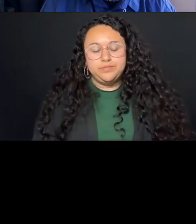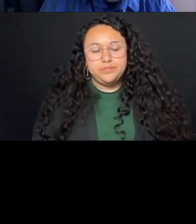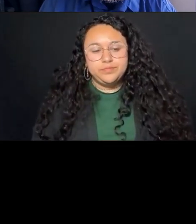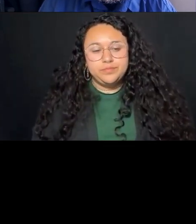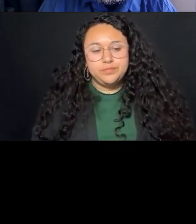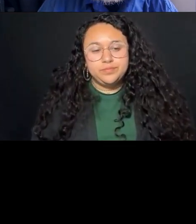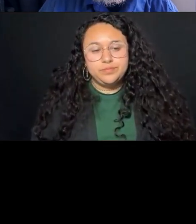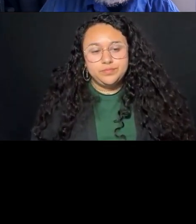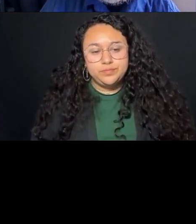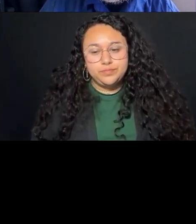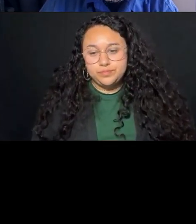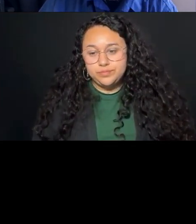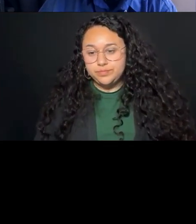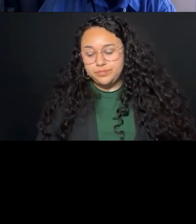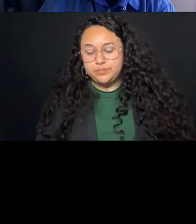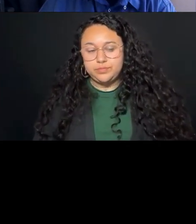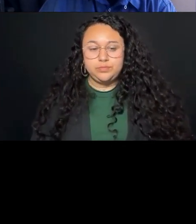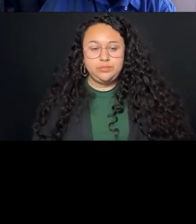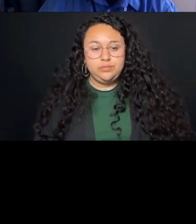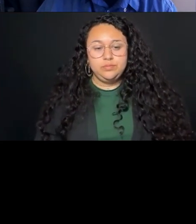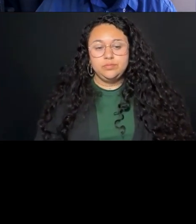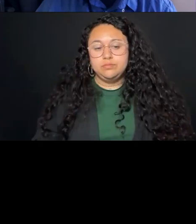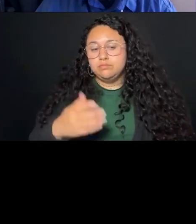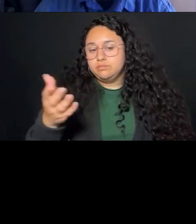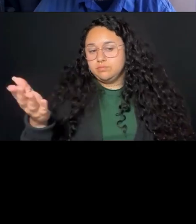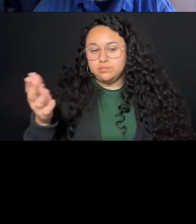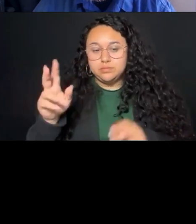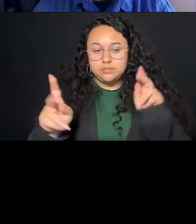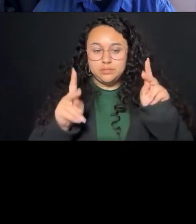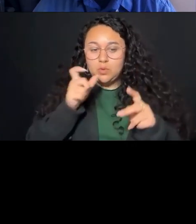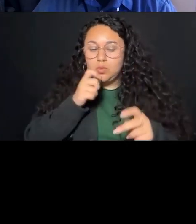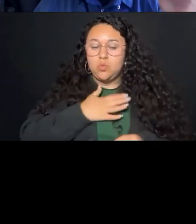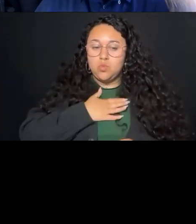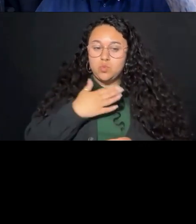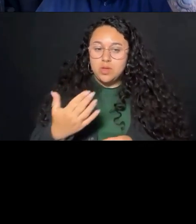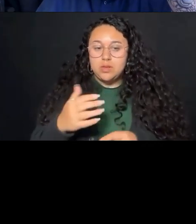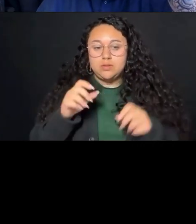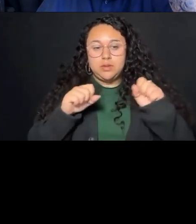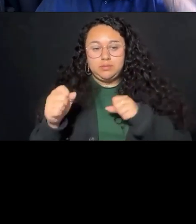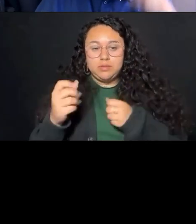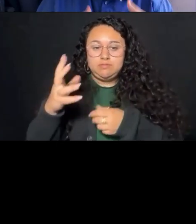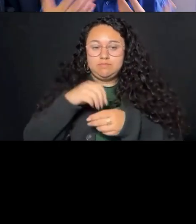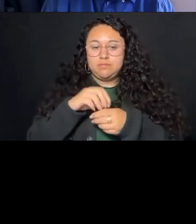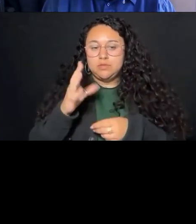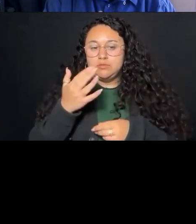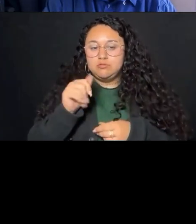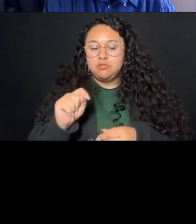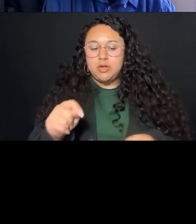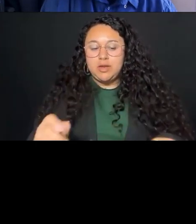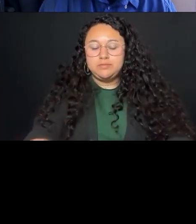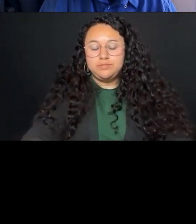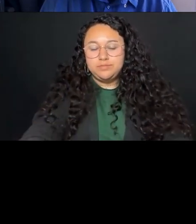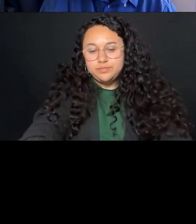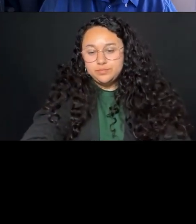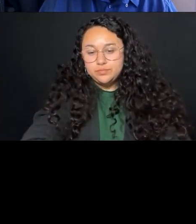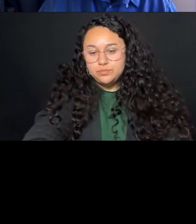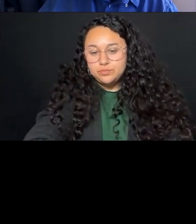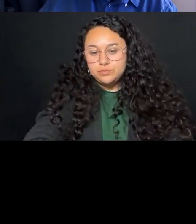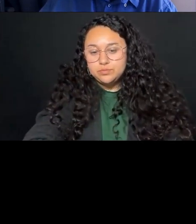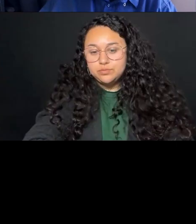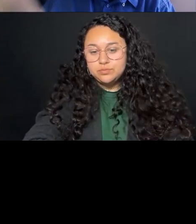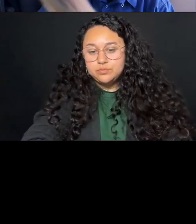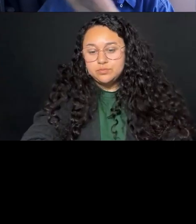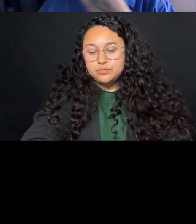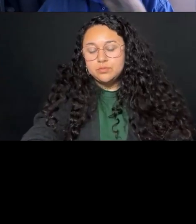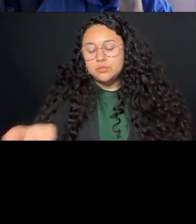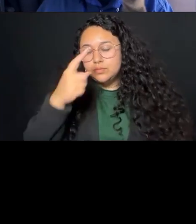So I would love if folks are willing and able to participate in chat. If you could share what some of your ideas are, like what are